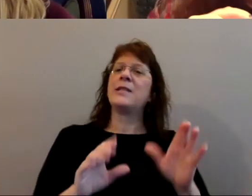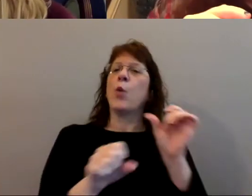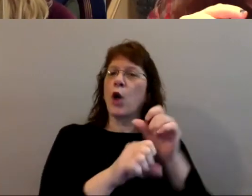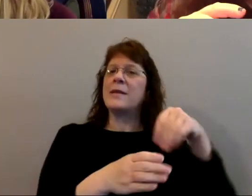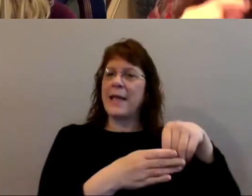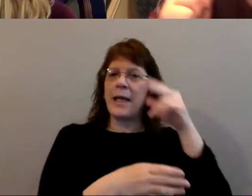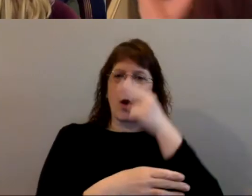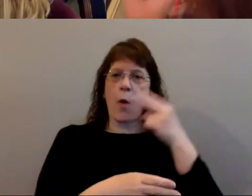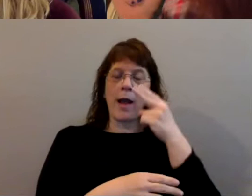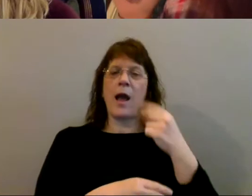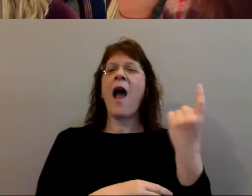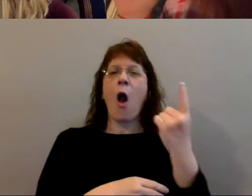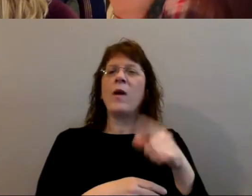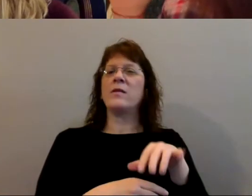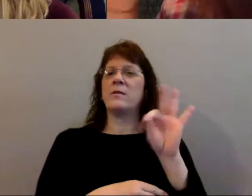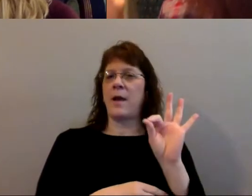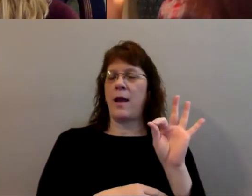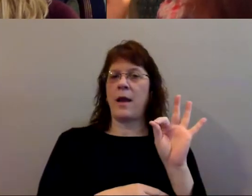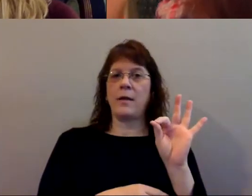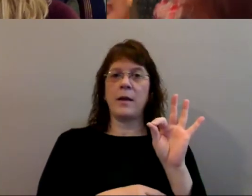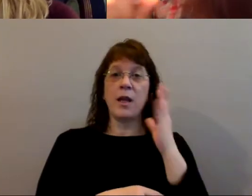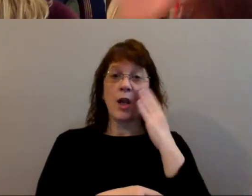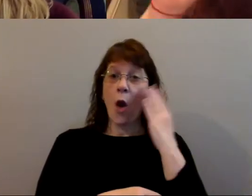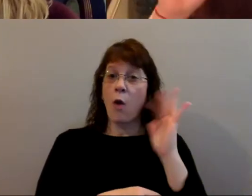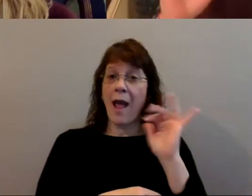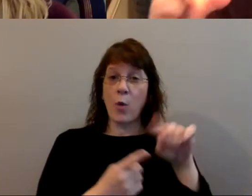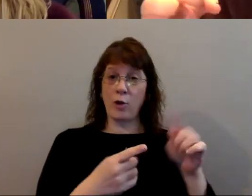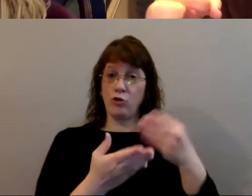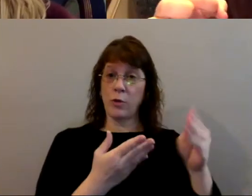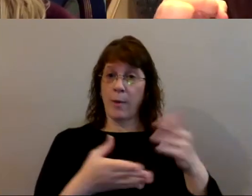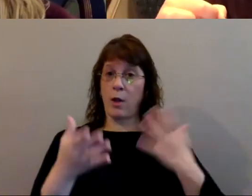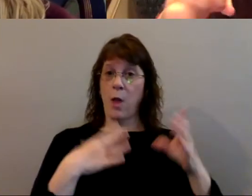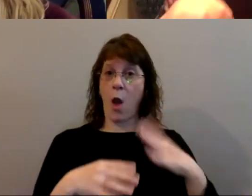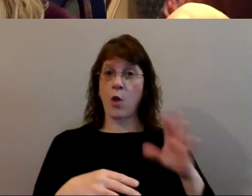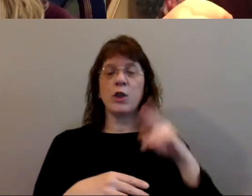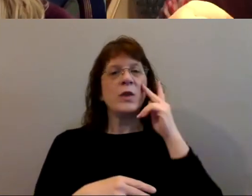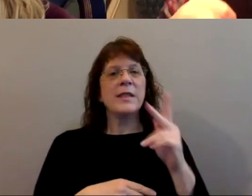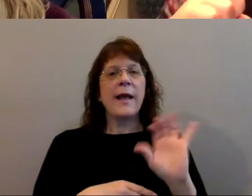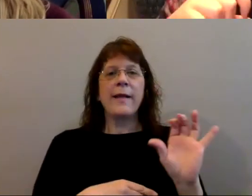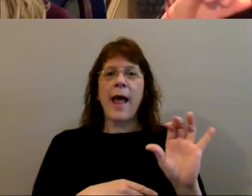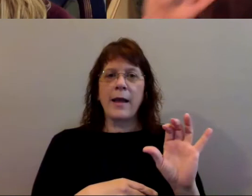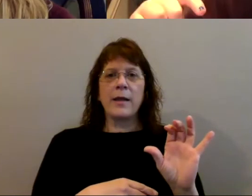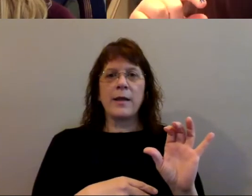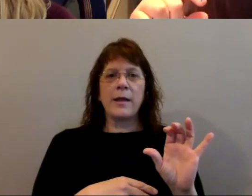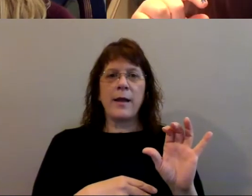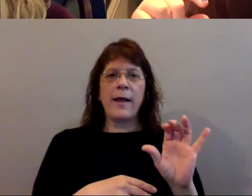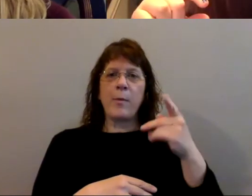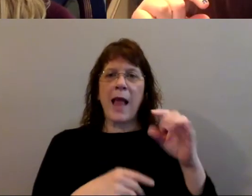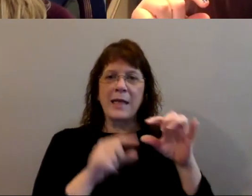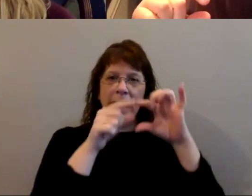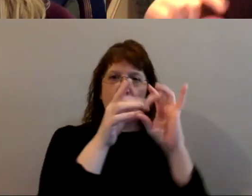always find, like, okay, when you're like shopping for clothes and you see the little like ring of plastic that says what size it